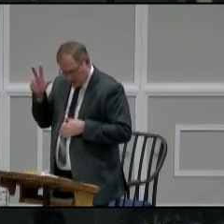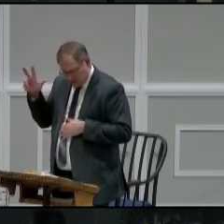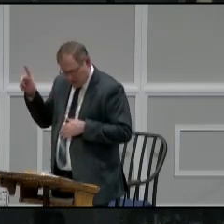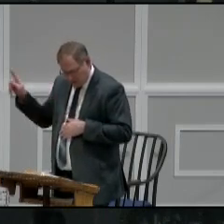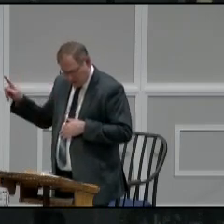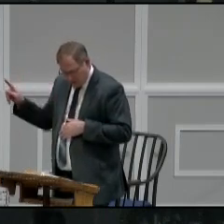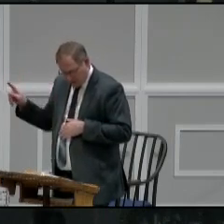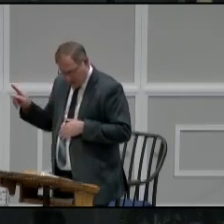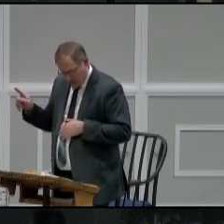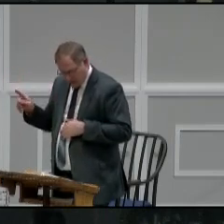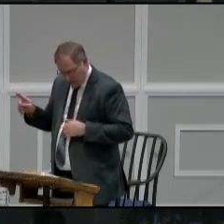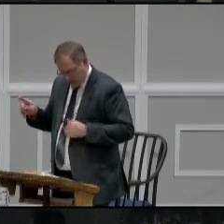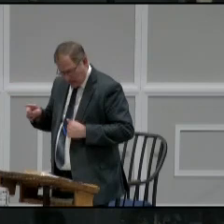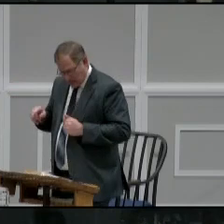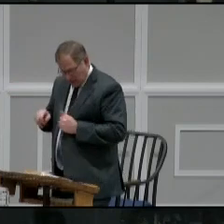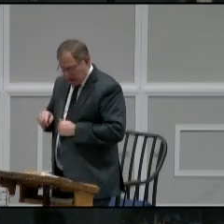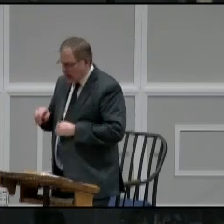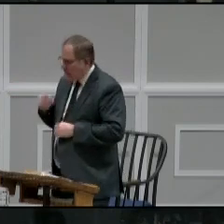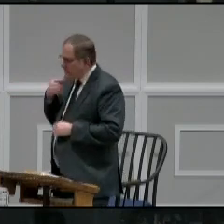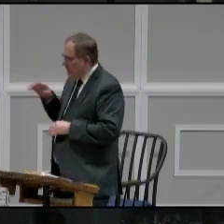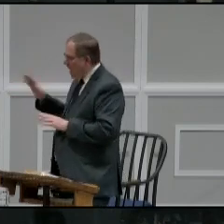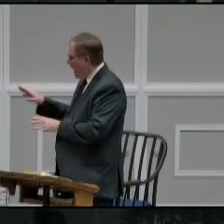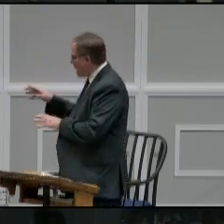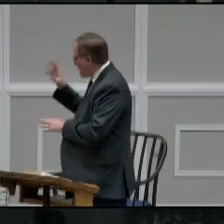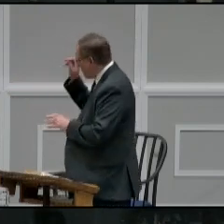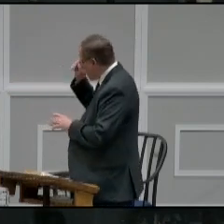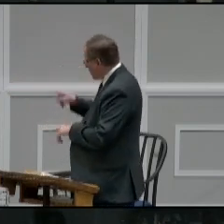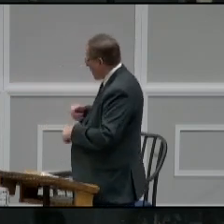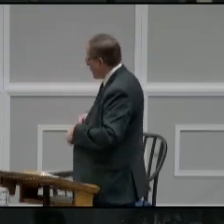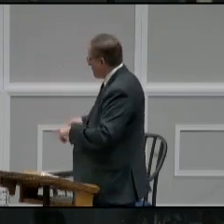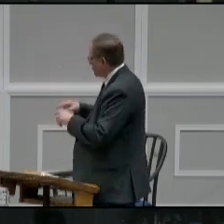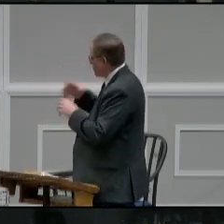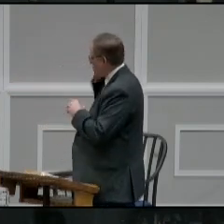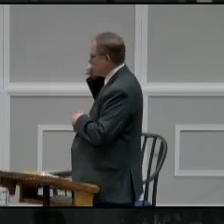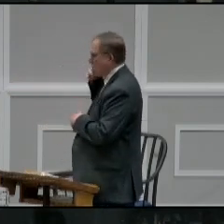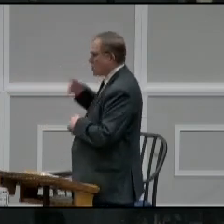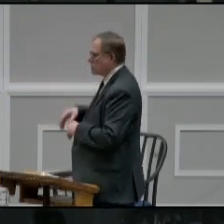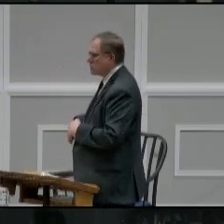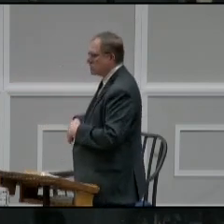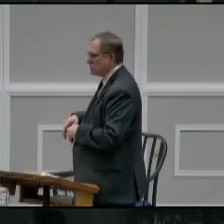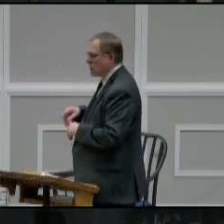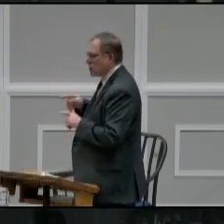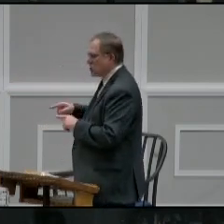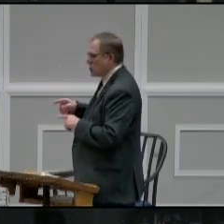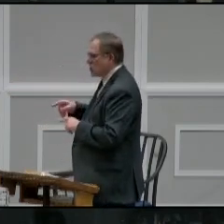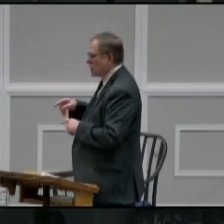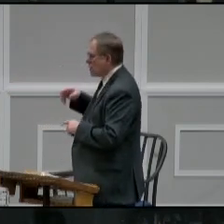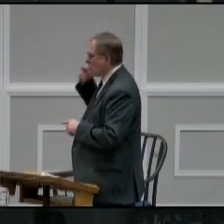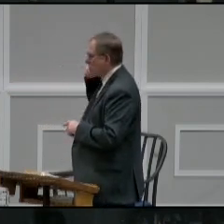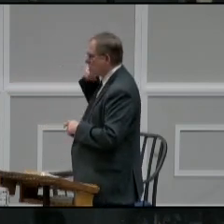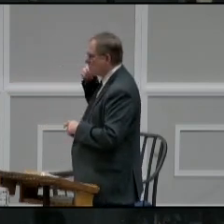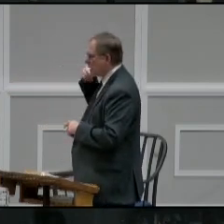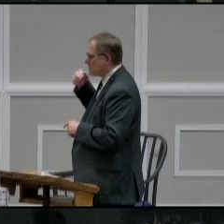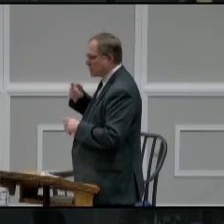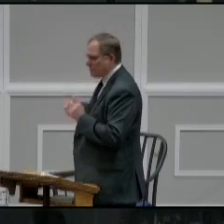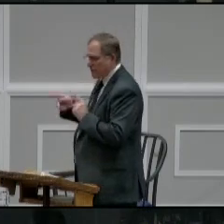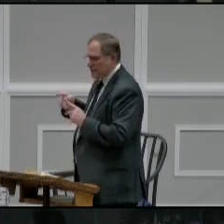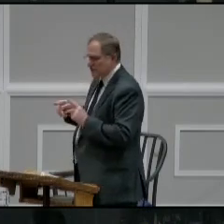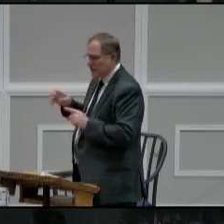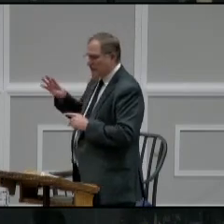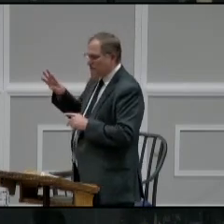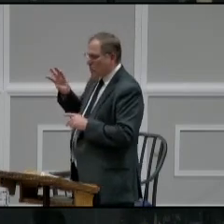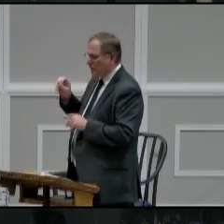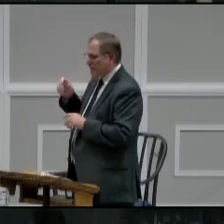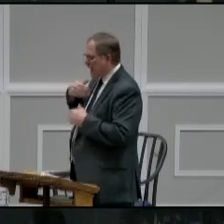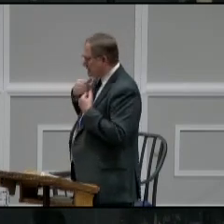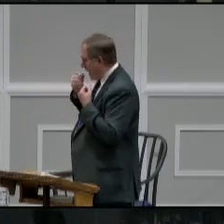Aaron. He pins him down and says, hey, buddy, I left you in charge. I've been up there 40 days or whatever. I come down